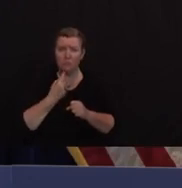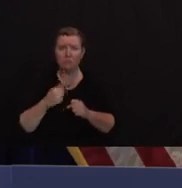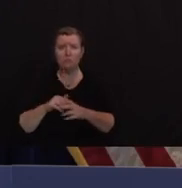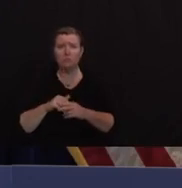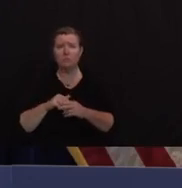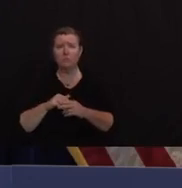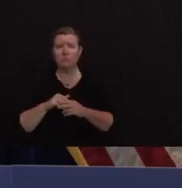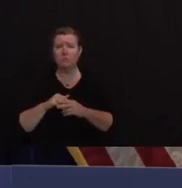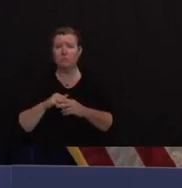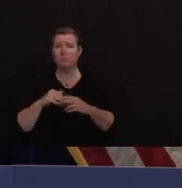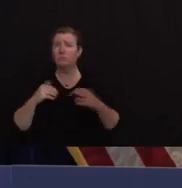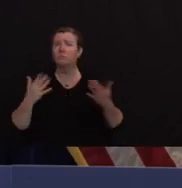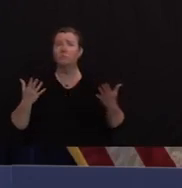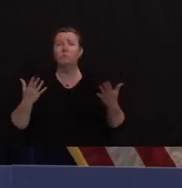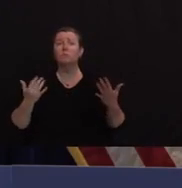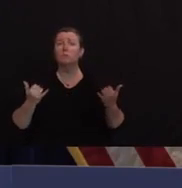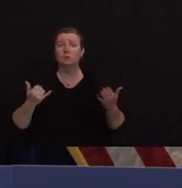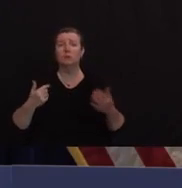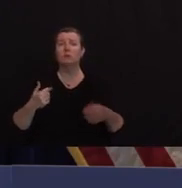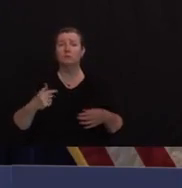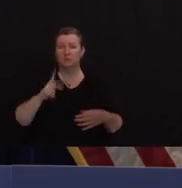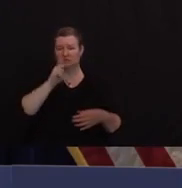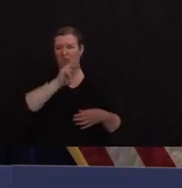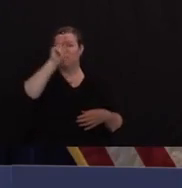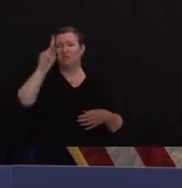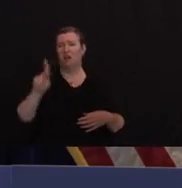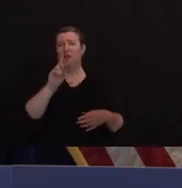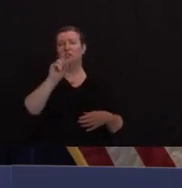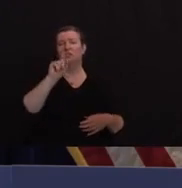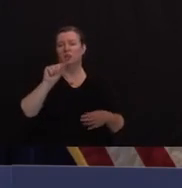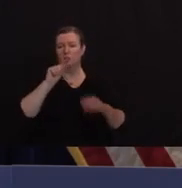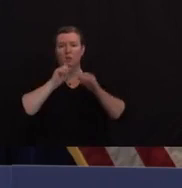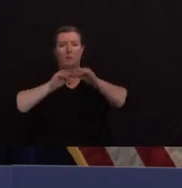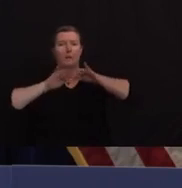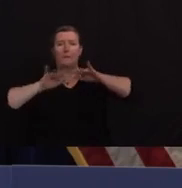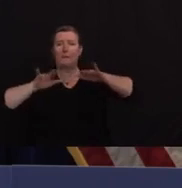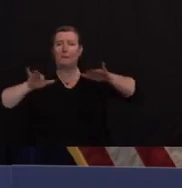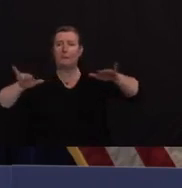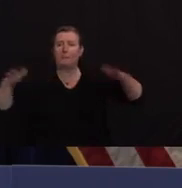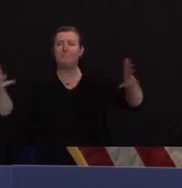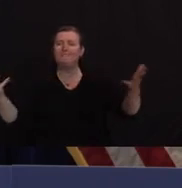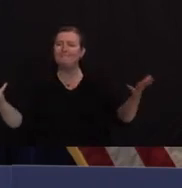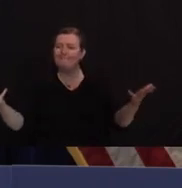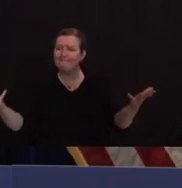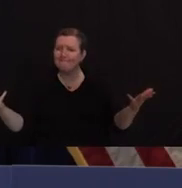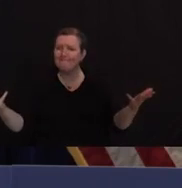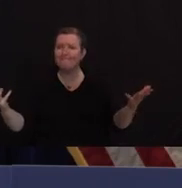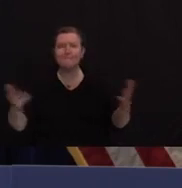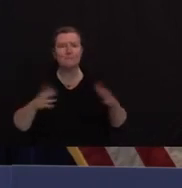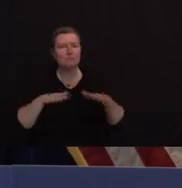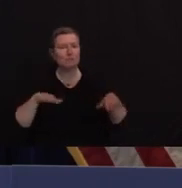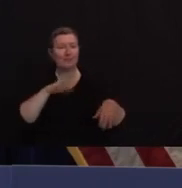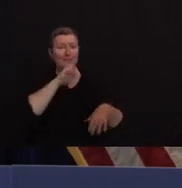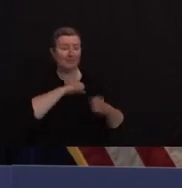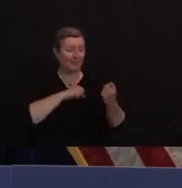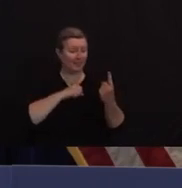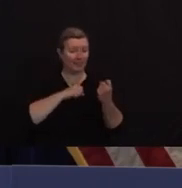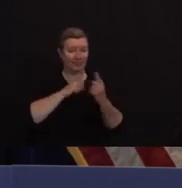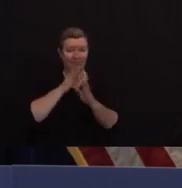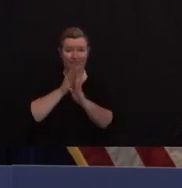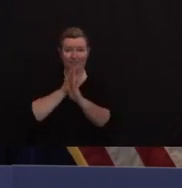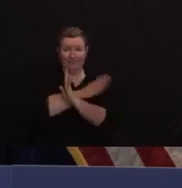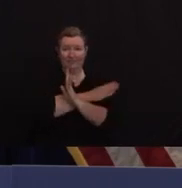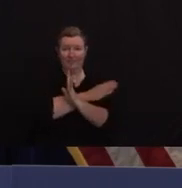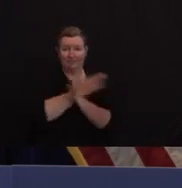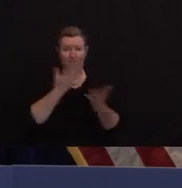highly transmissible Delta variant. And with children 11 and younger not eligible to be vaccinated yet,